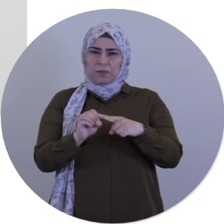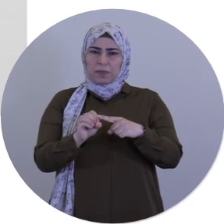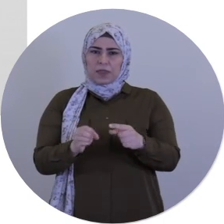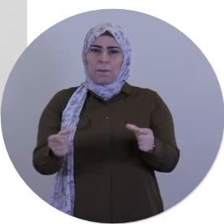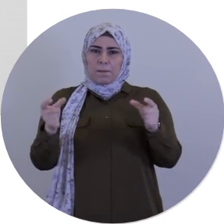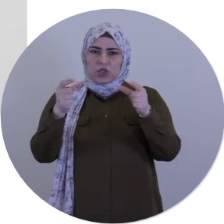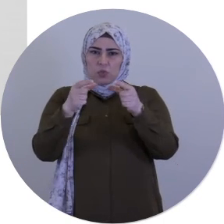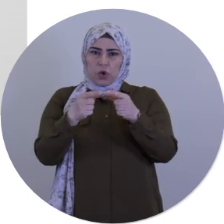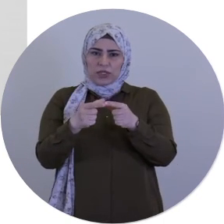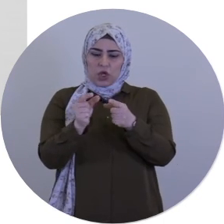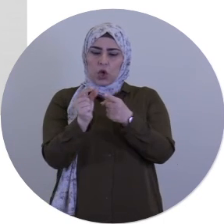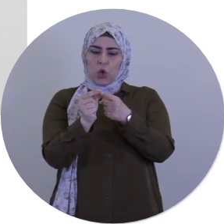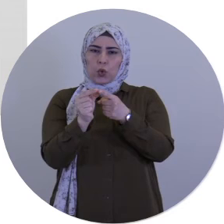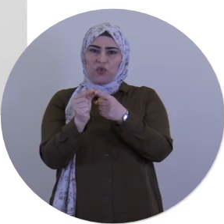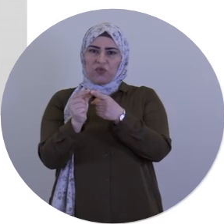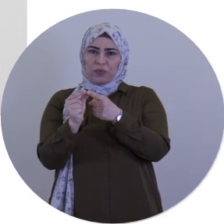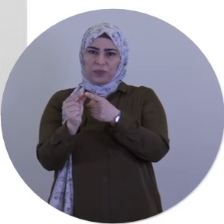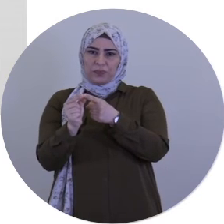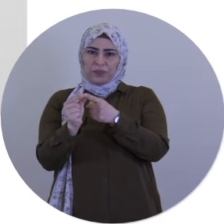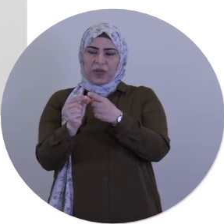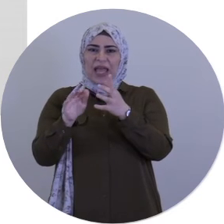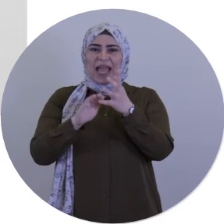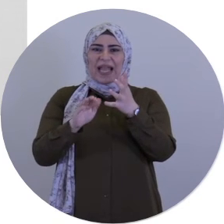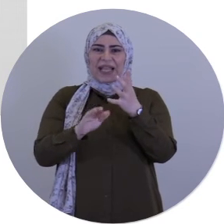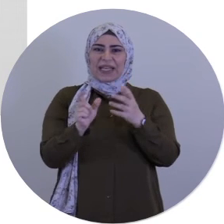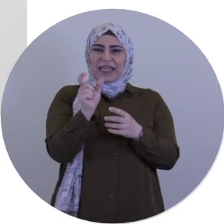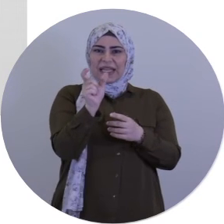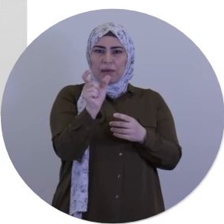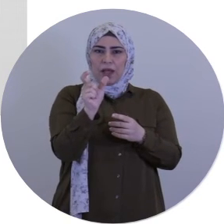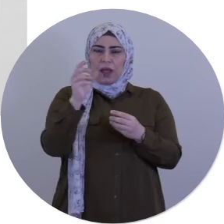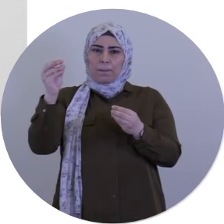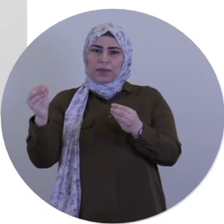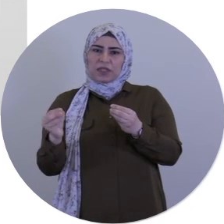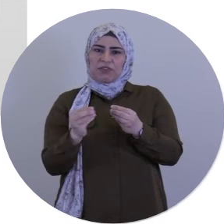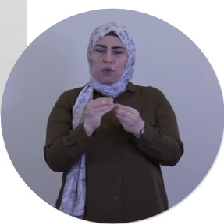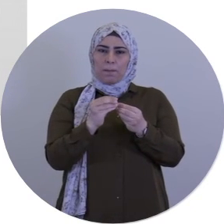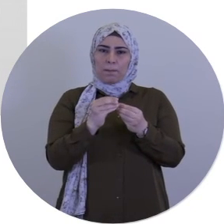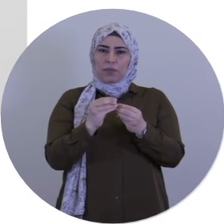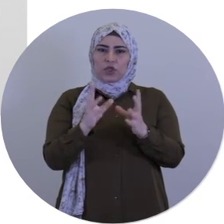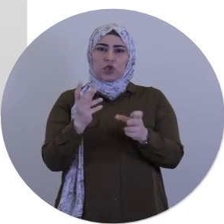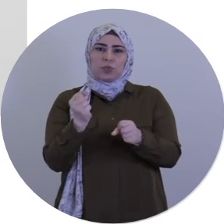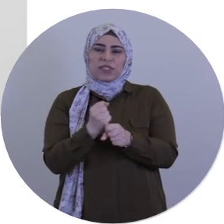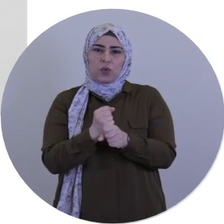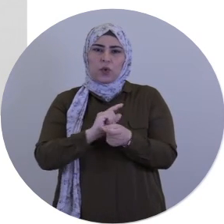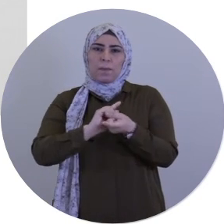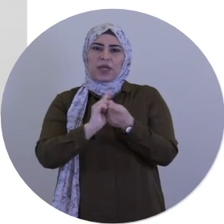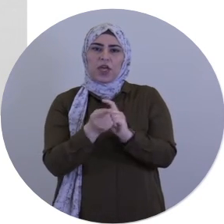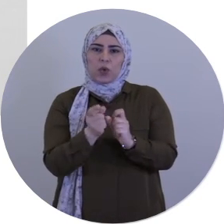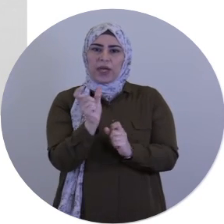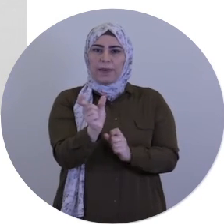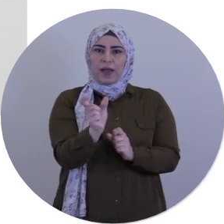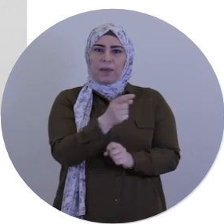parts of speech. For example, if you have a noun, you can change it to an adjective to a noun, and vice